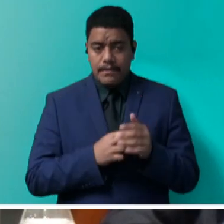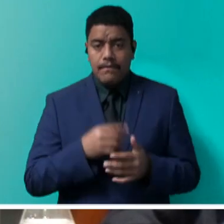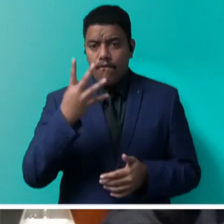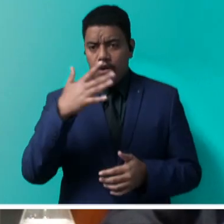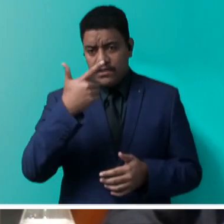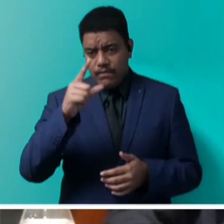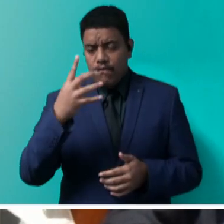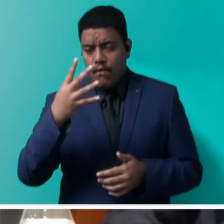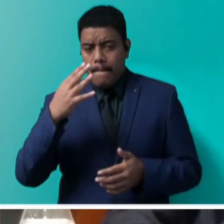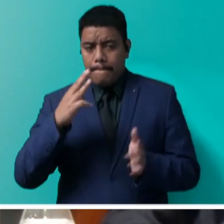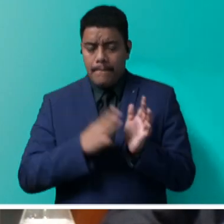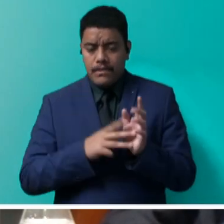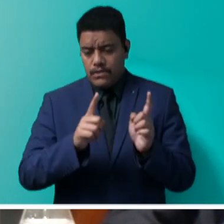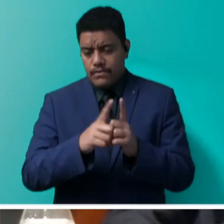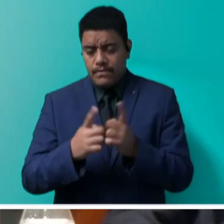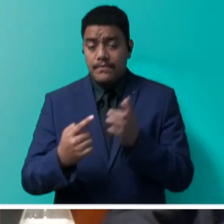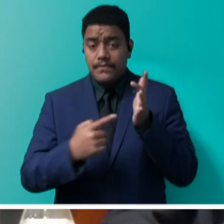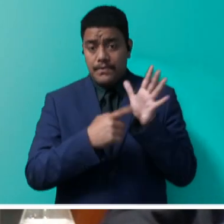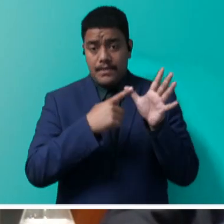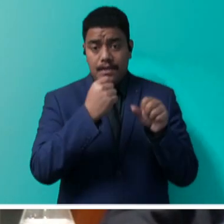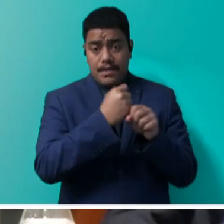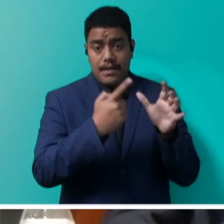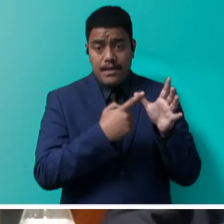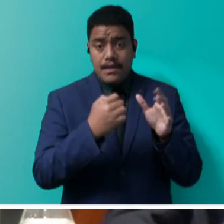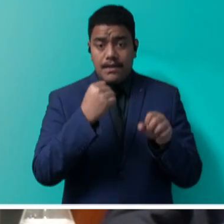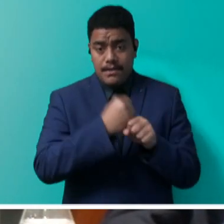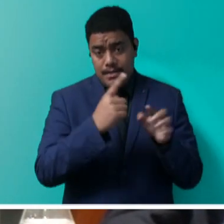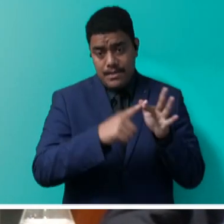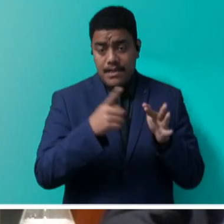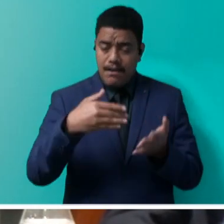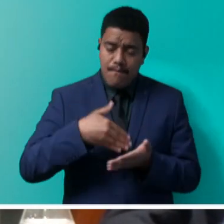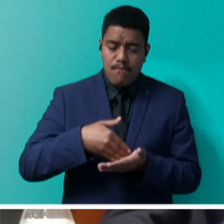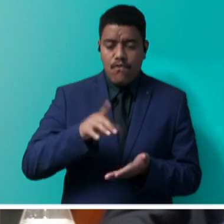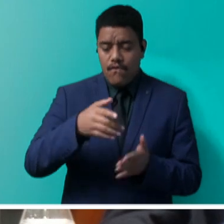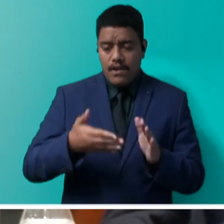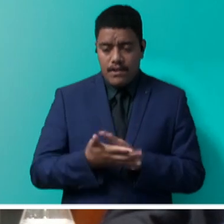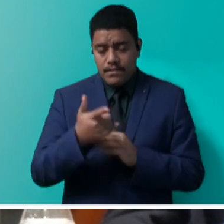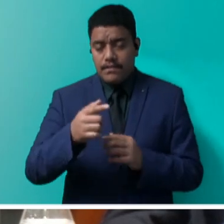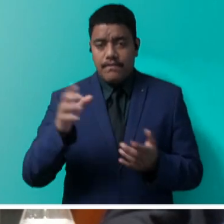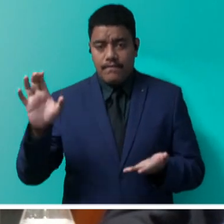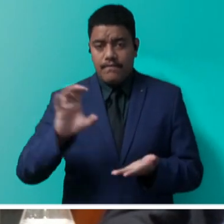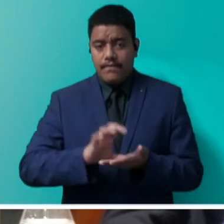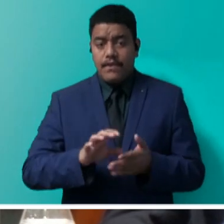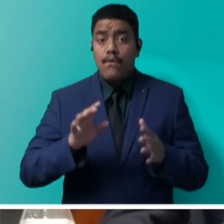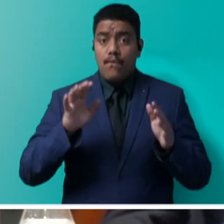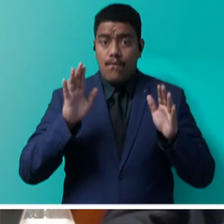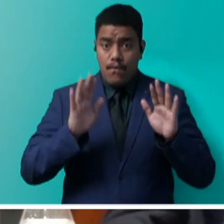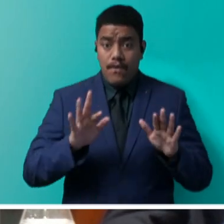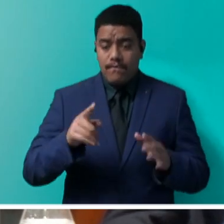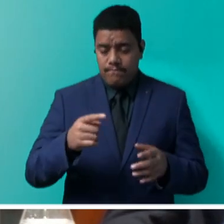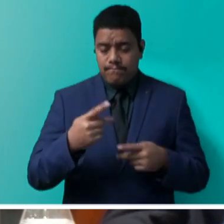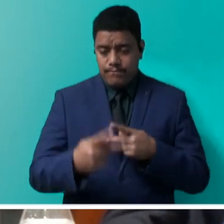474 meters, and Tangangi, 170 meters are approved under the Adaptation Fund, awaiting